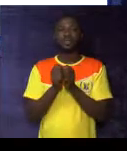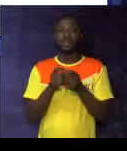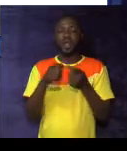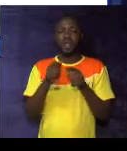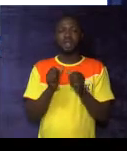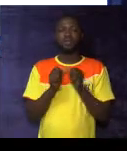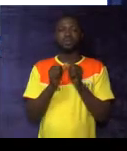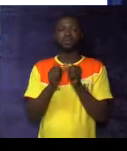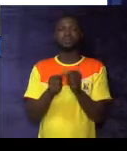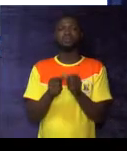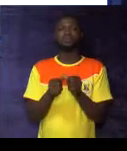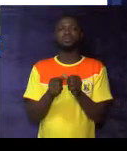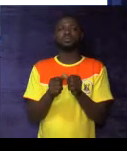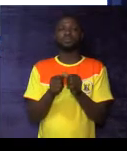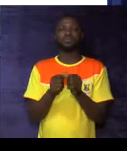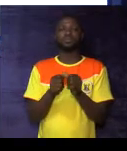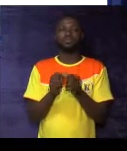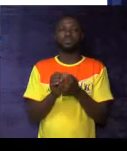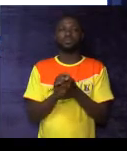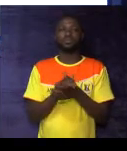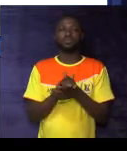together. Let's move on.